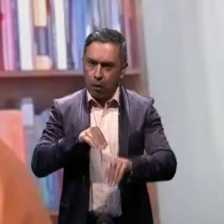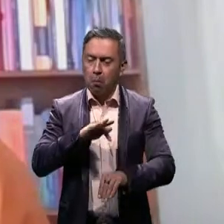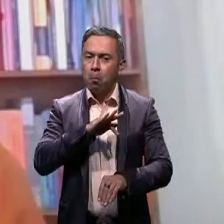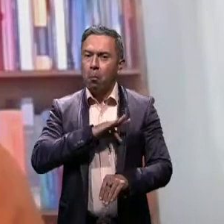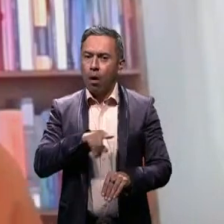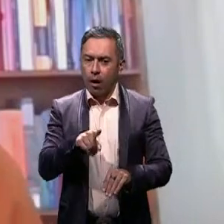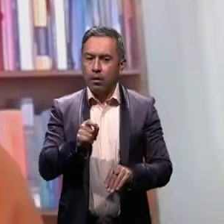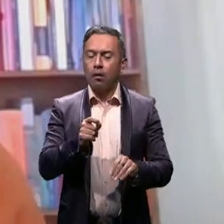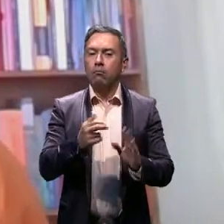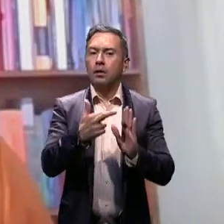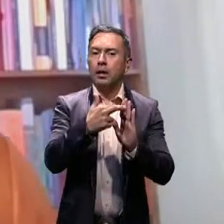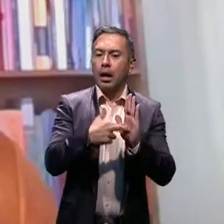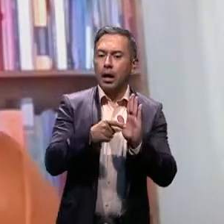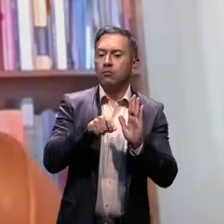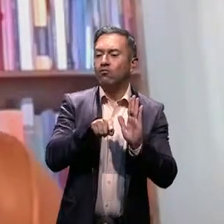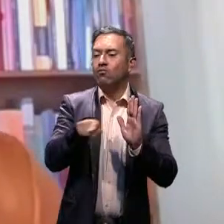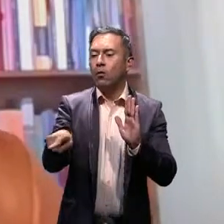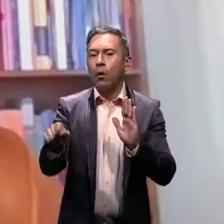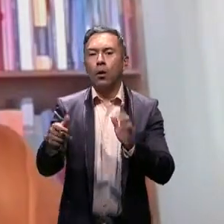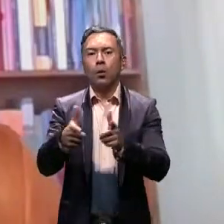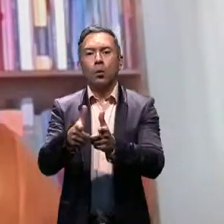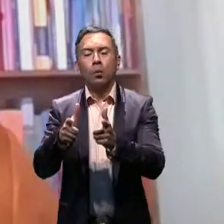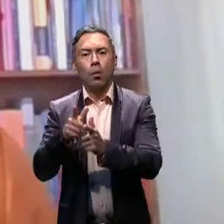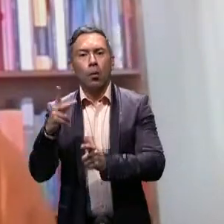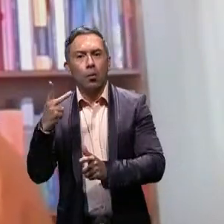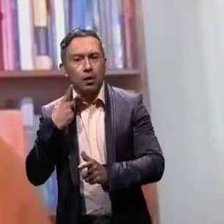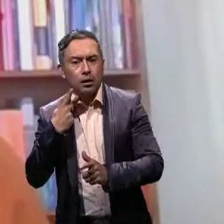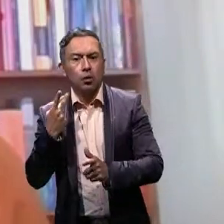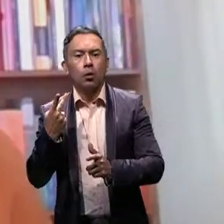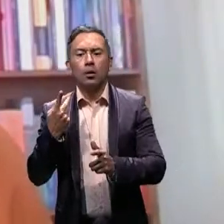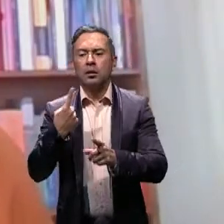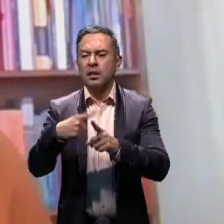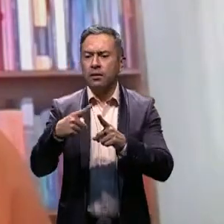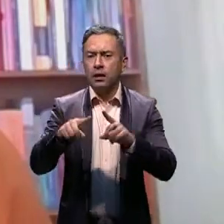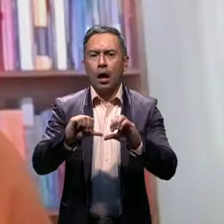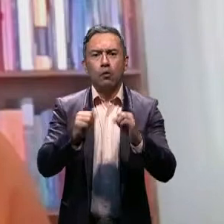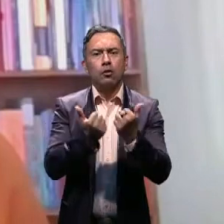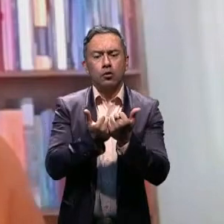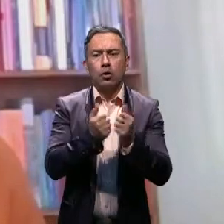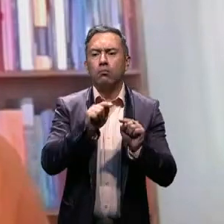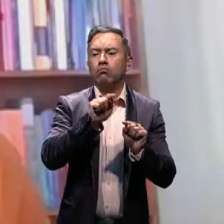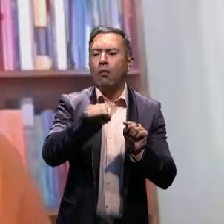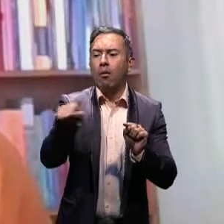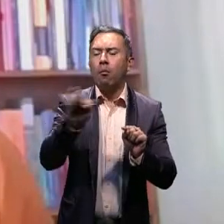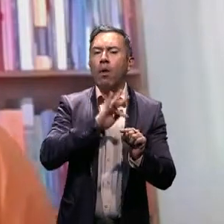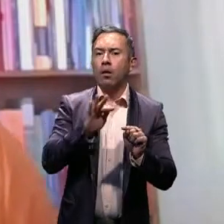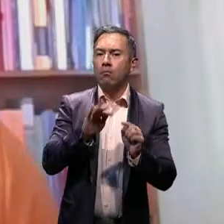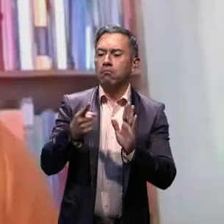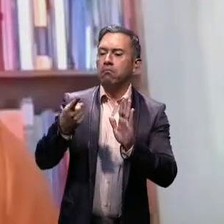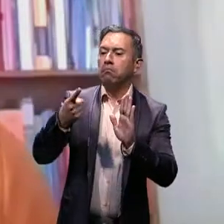mechanisms can reach political parties and political organizations.